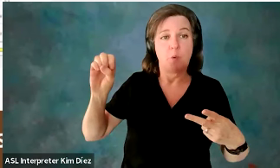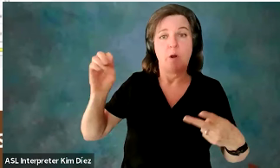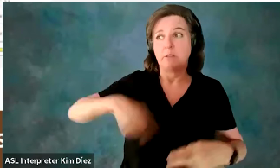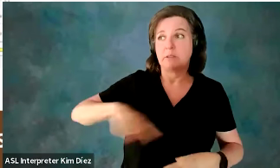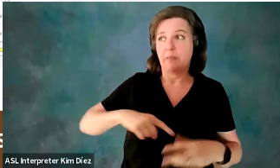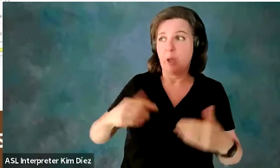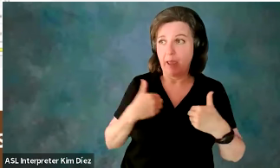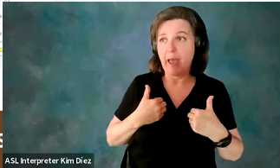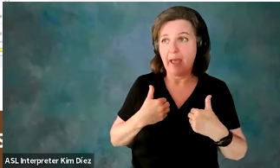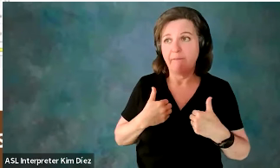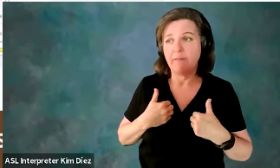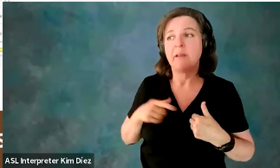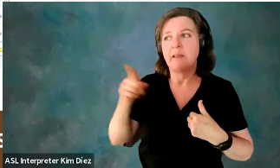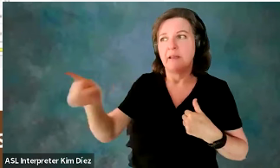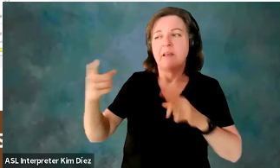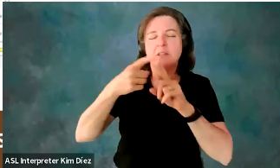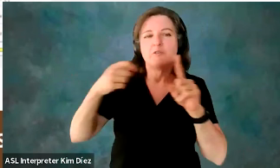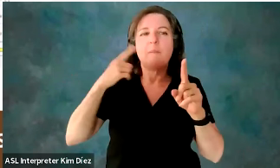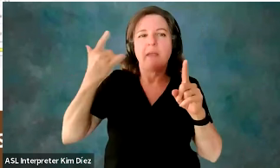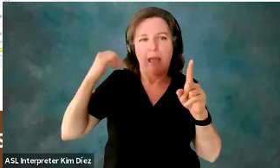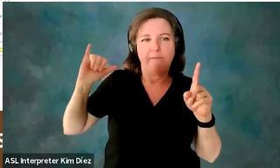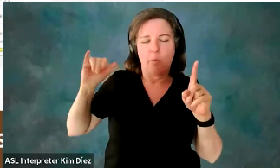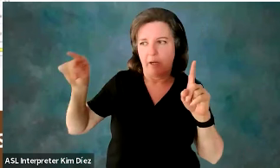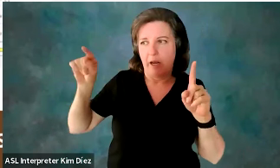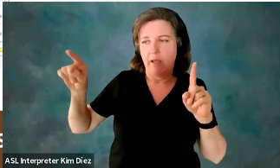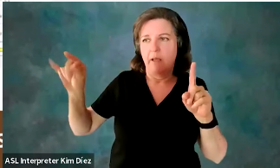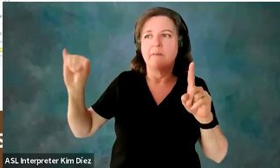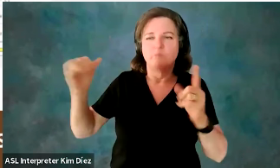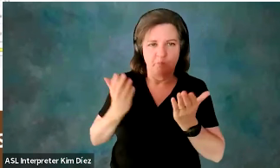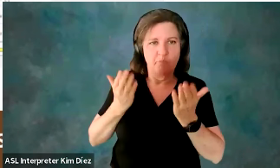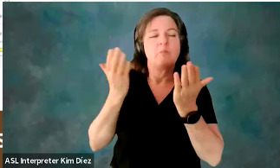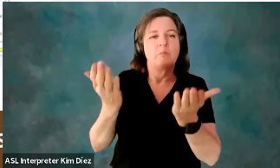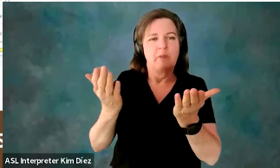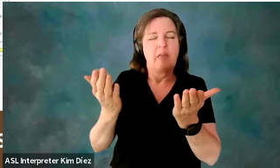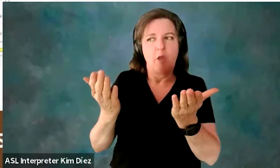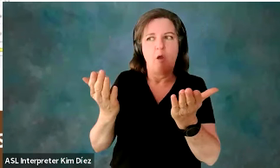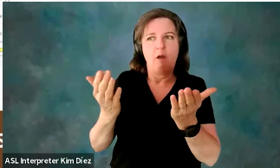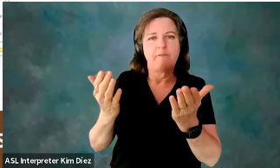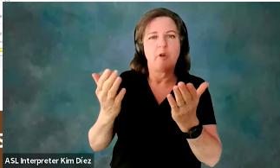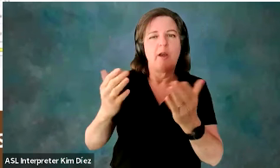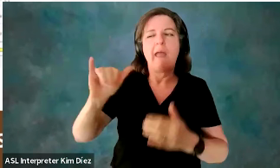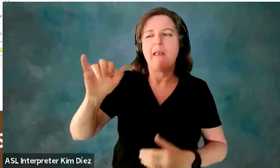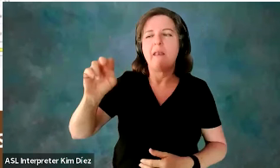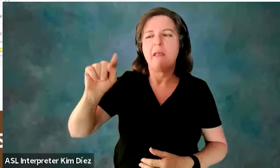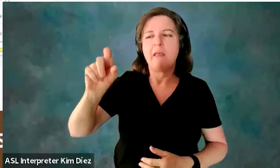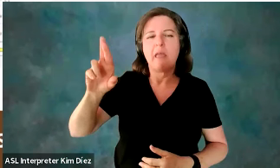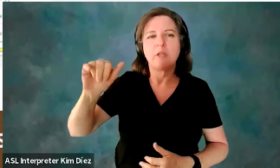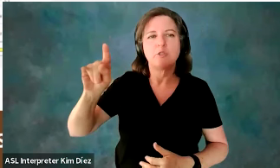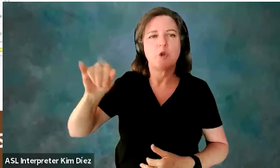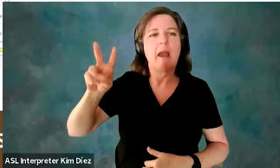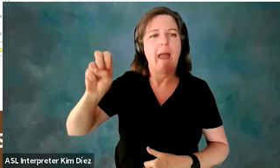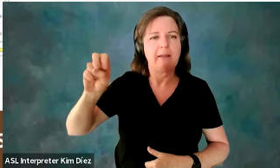by California. It's a California Soil Resource Lab. There are interactive